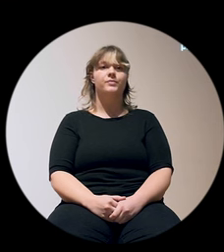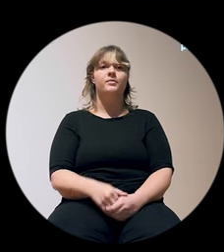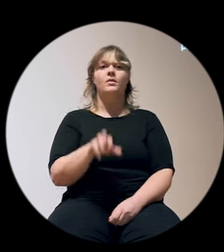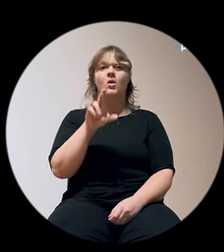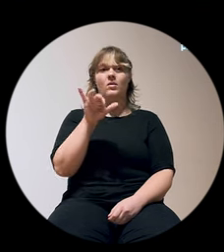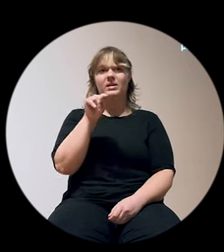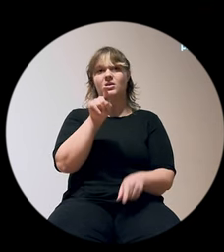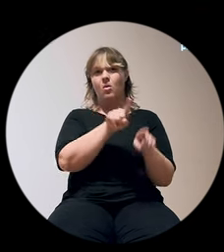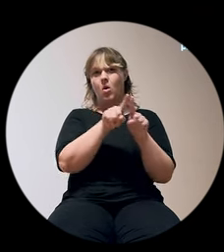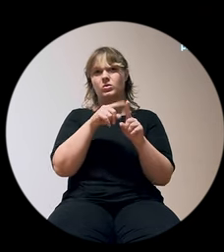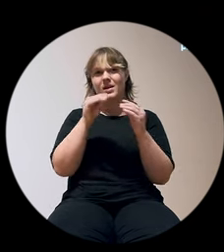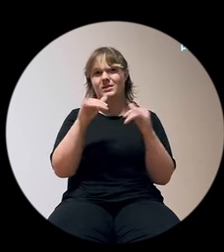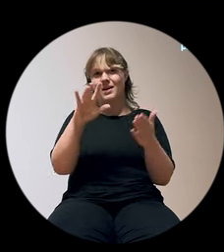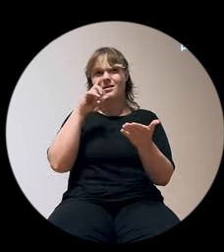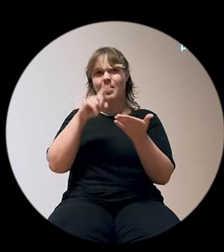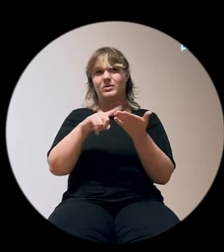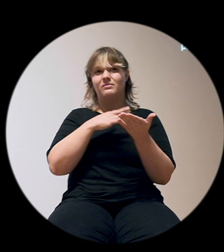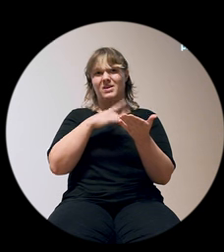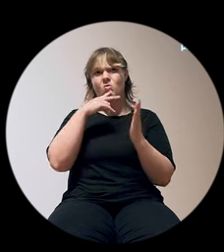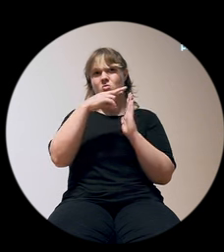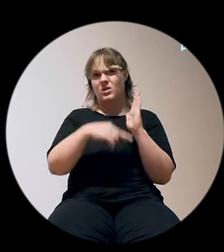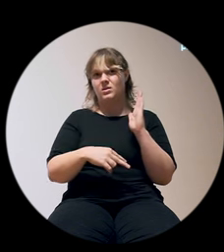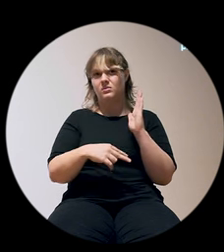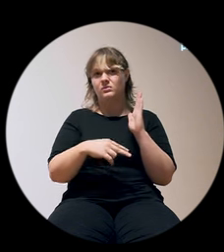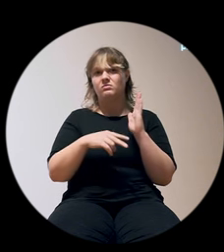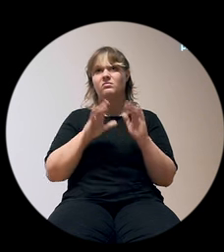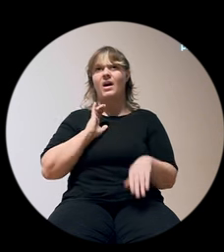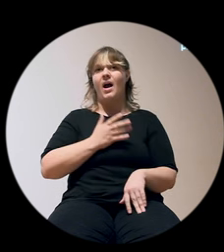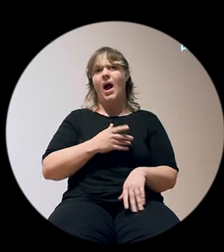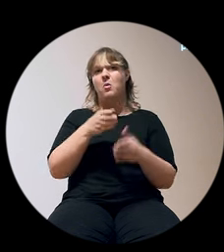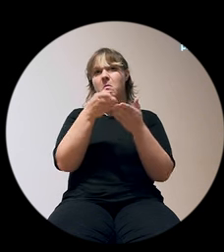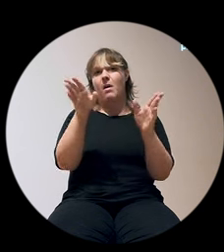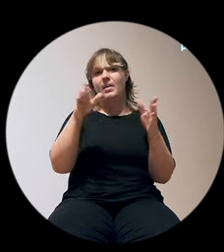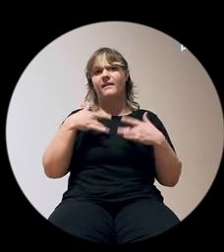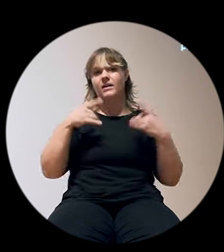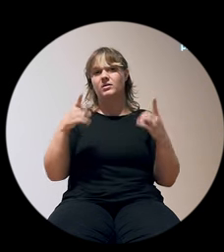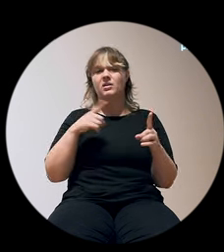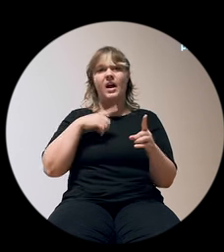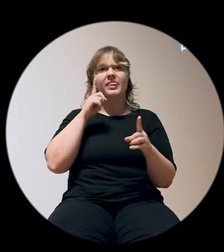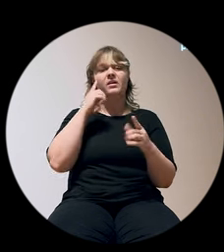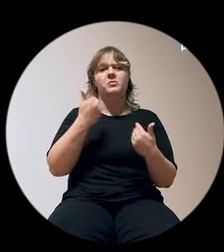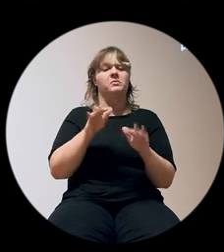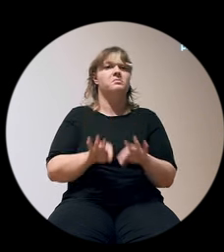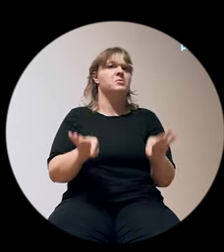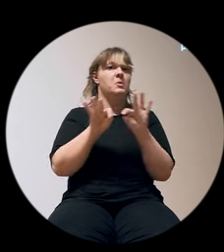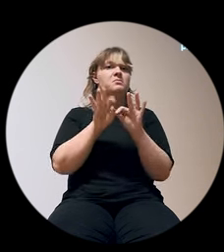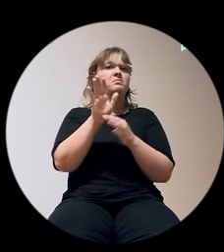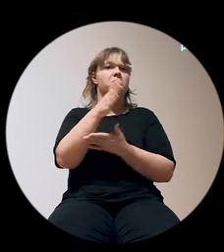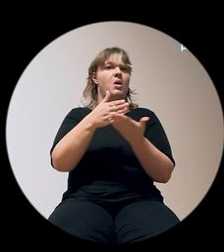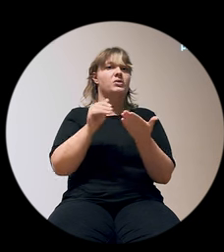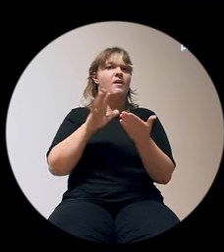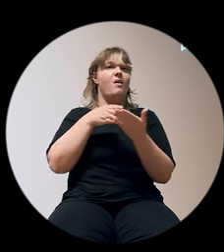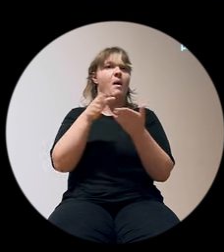RIT also has a land acknowledgement that we typically read at our public events as well, and I think there's certainly important components in